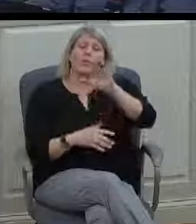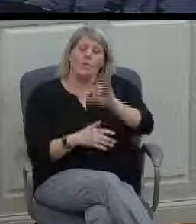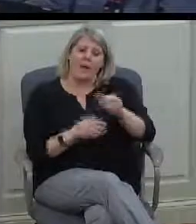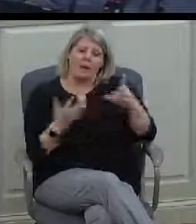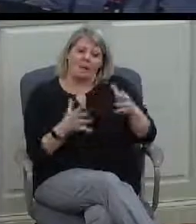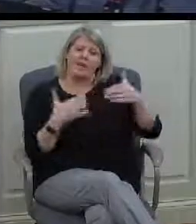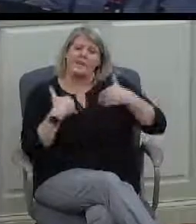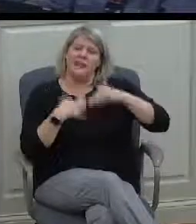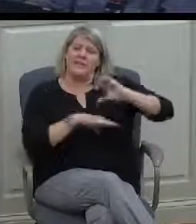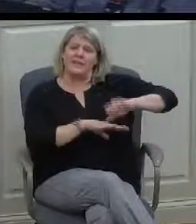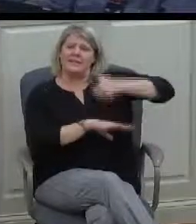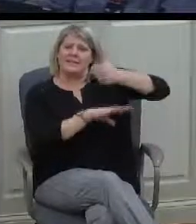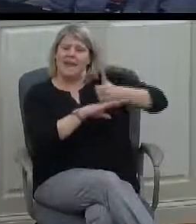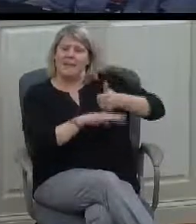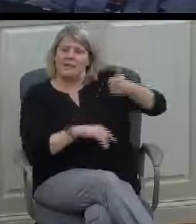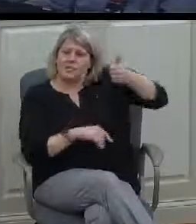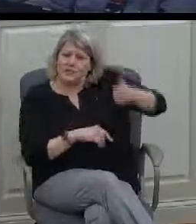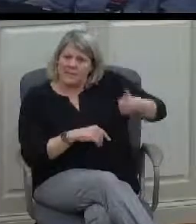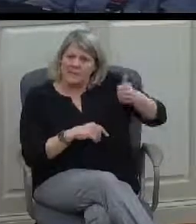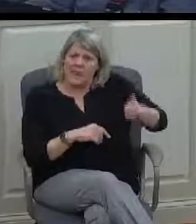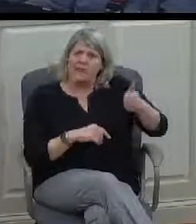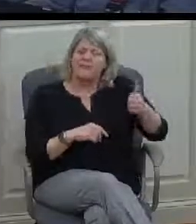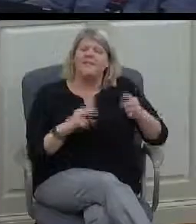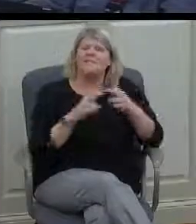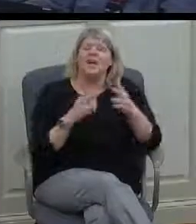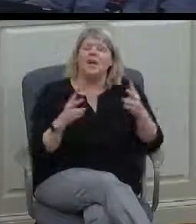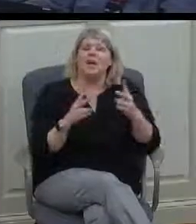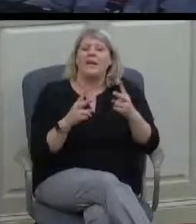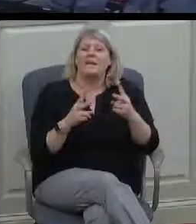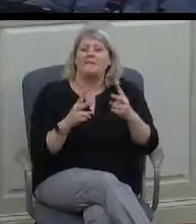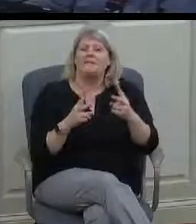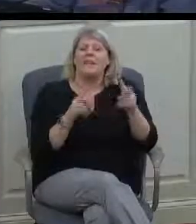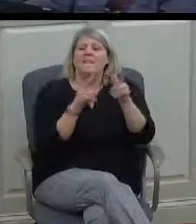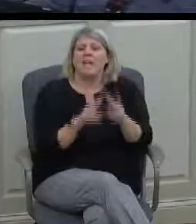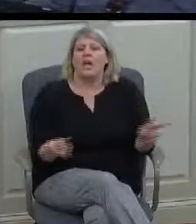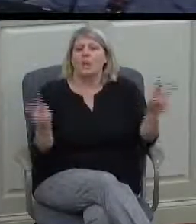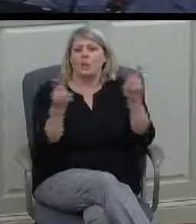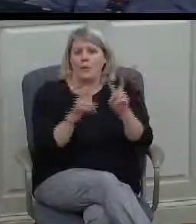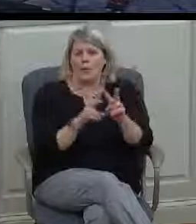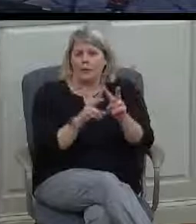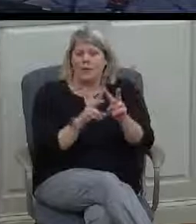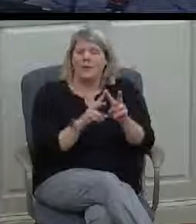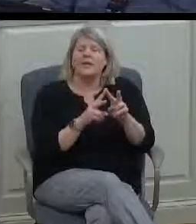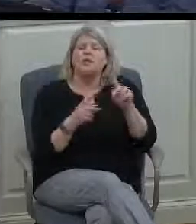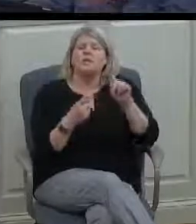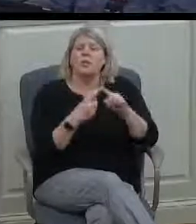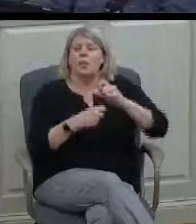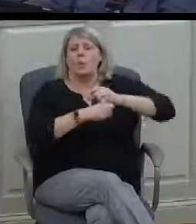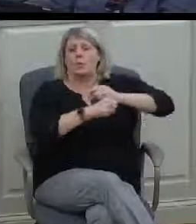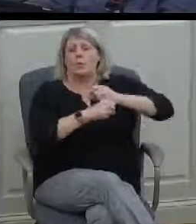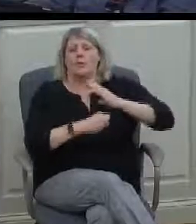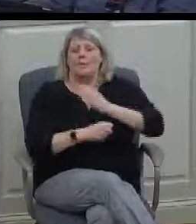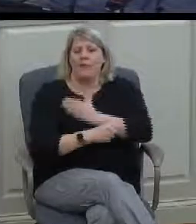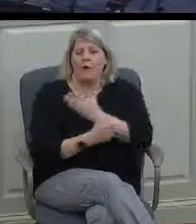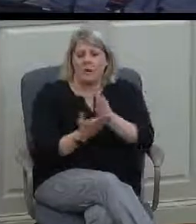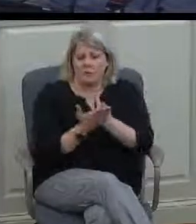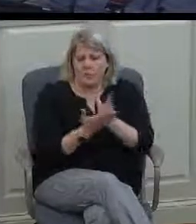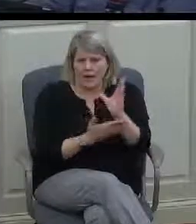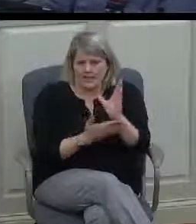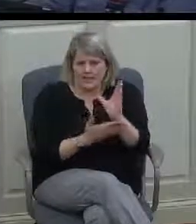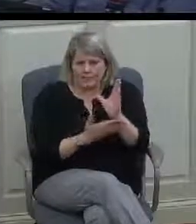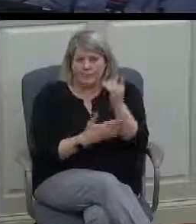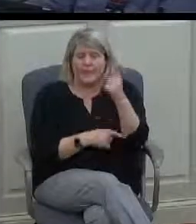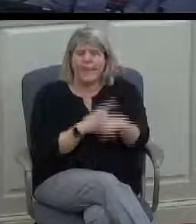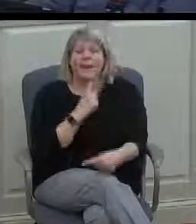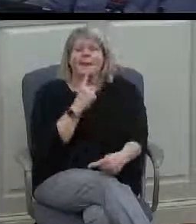established themselves an enviable and enduring reputation for preserving the rights and securities of all citizens.